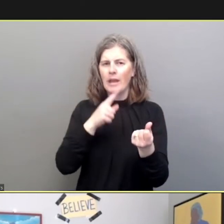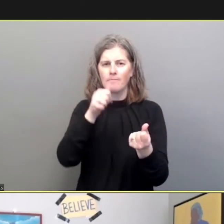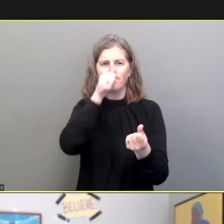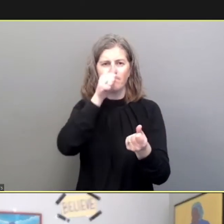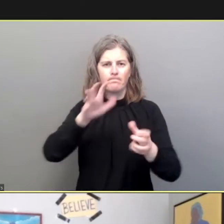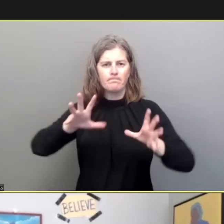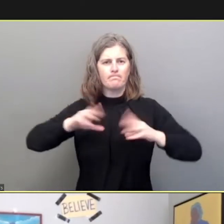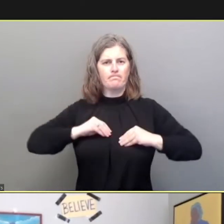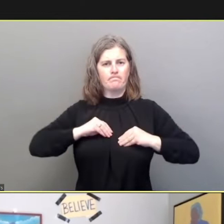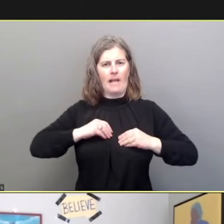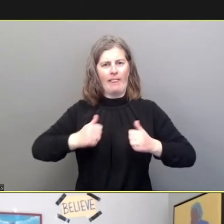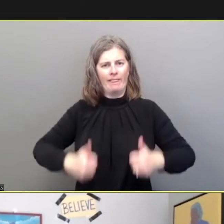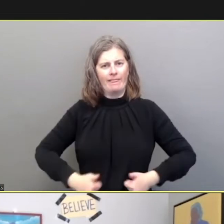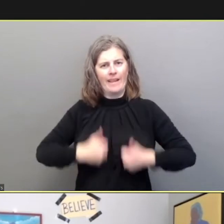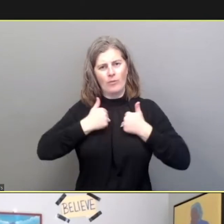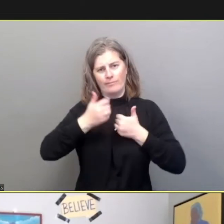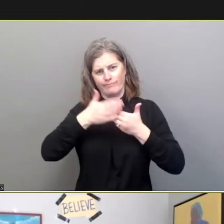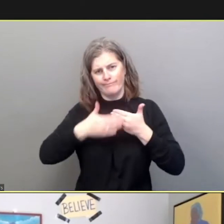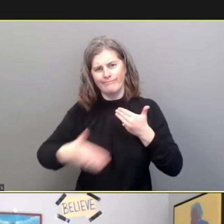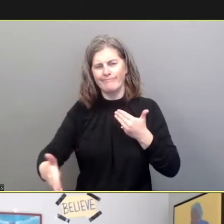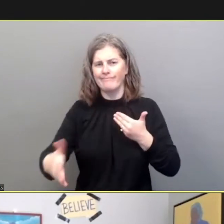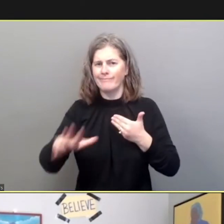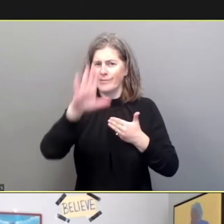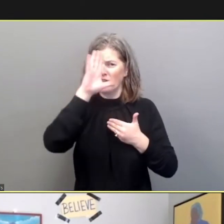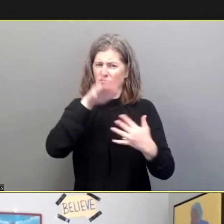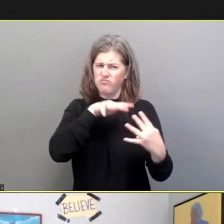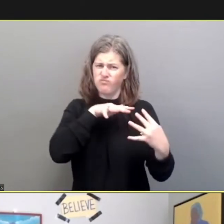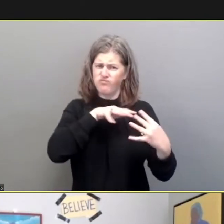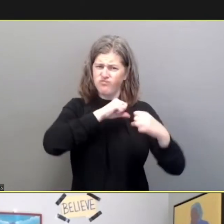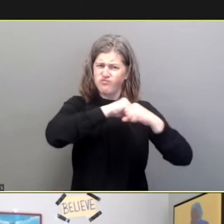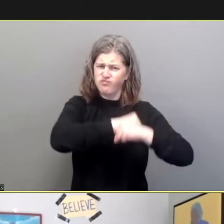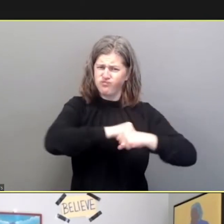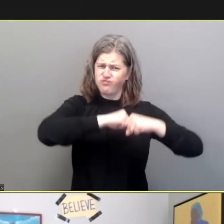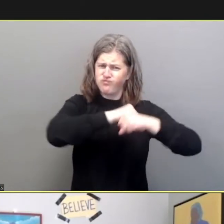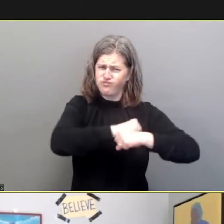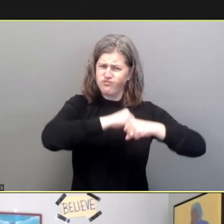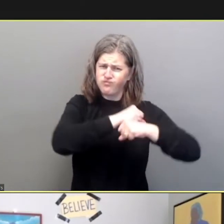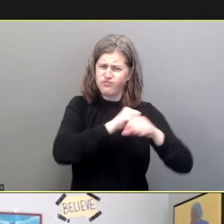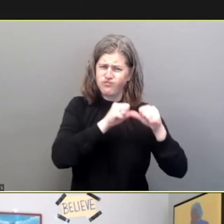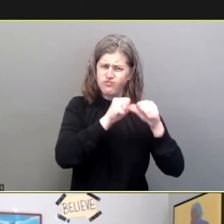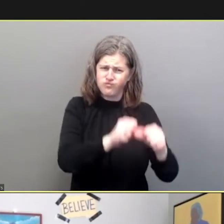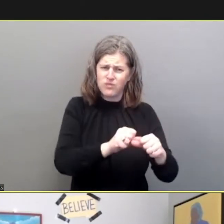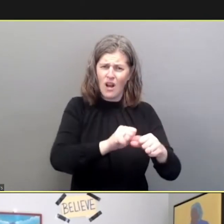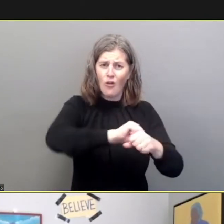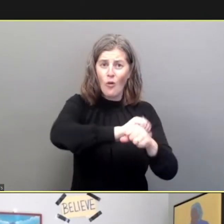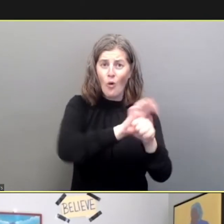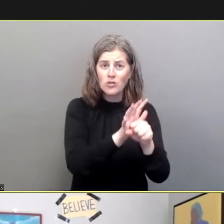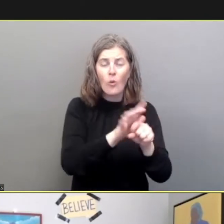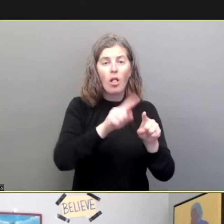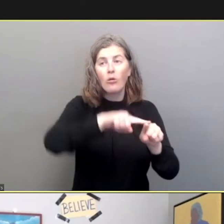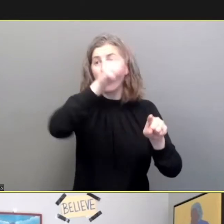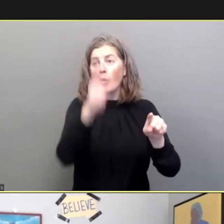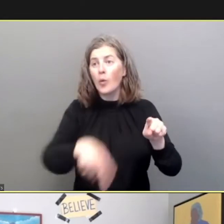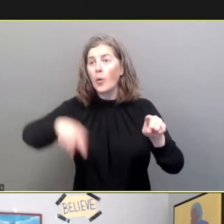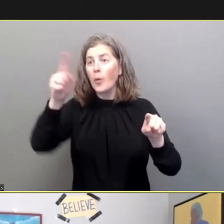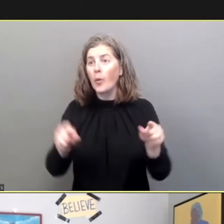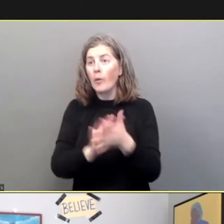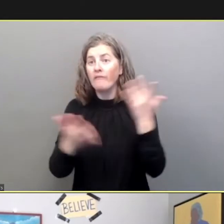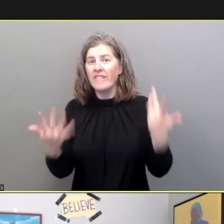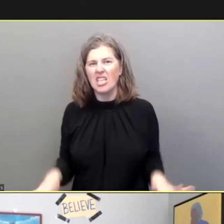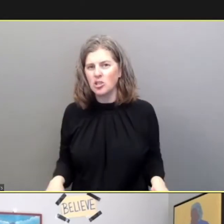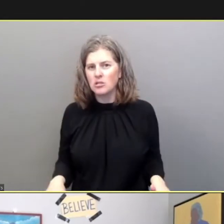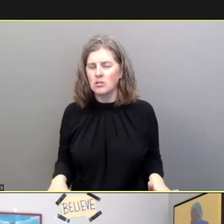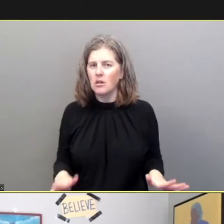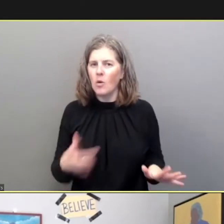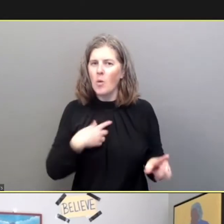going forward. This battle against COVID, it's not a roller coaster that's going to go up and down one more time, and then we're going to be fine. We're